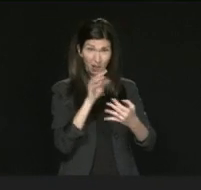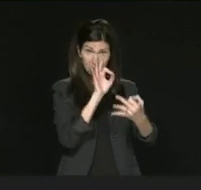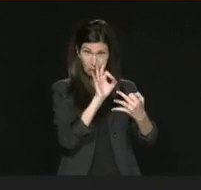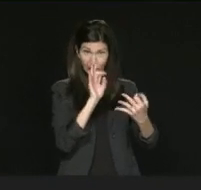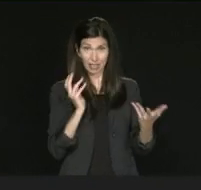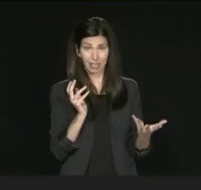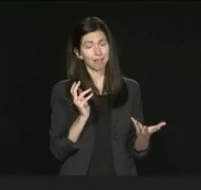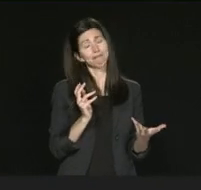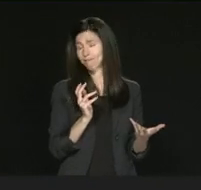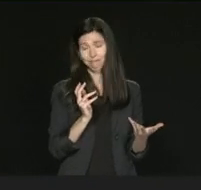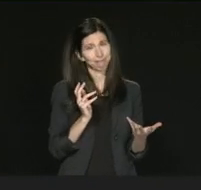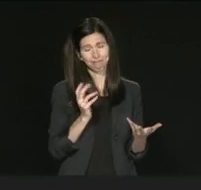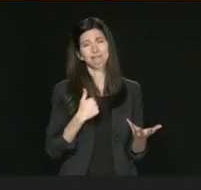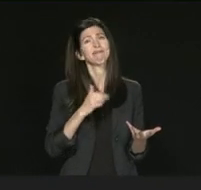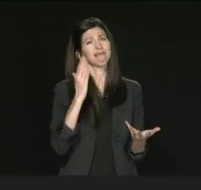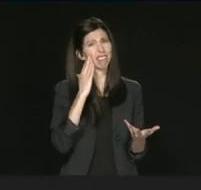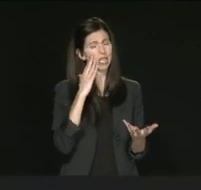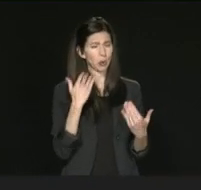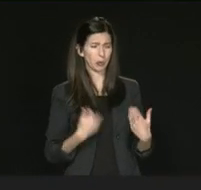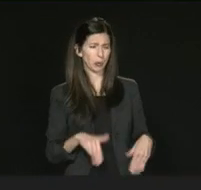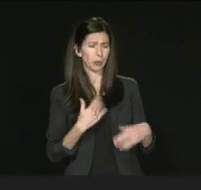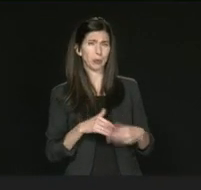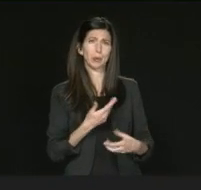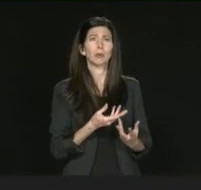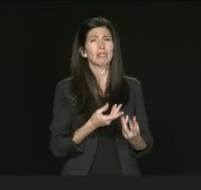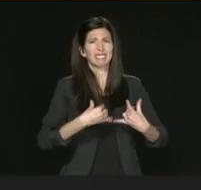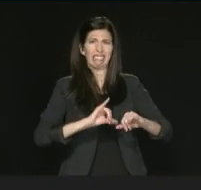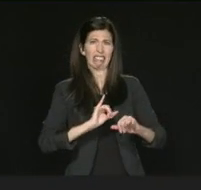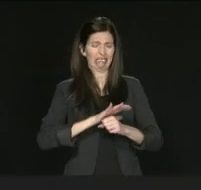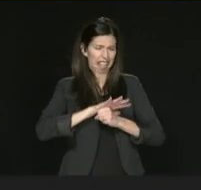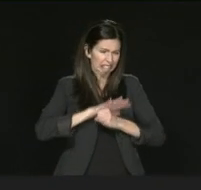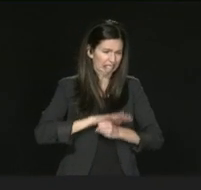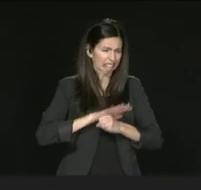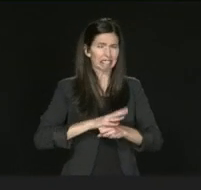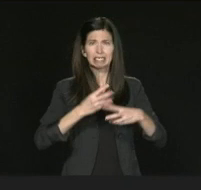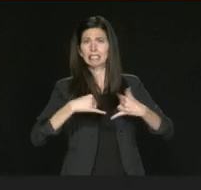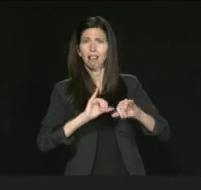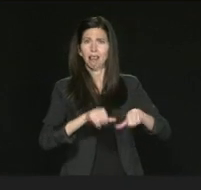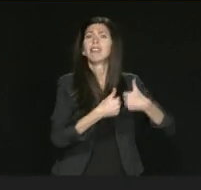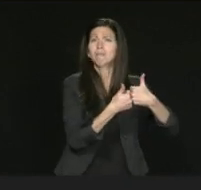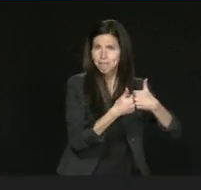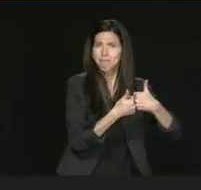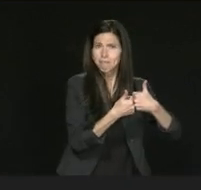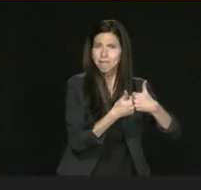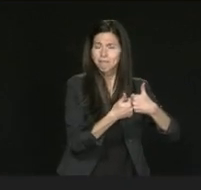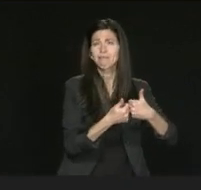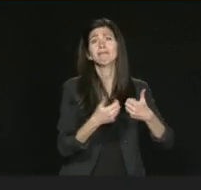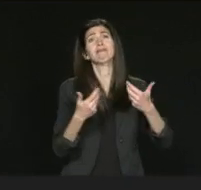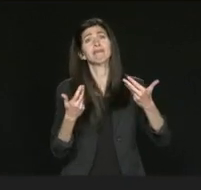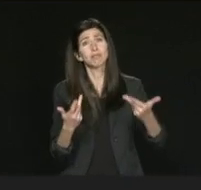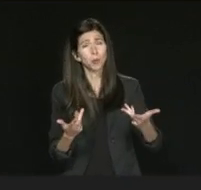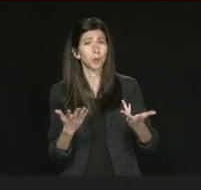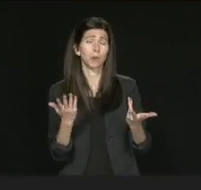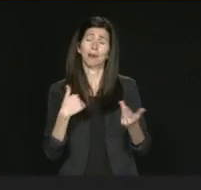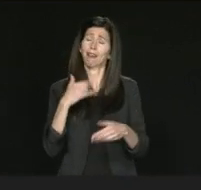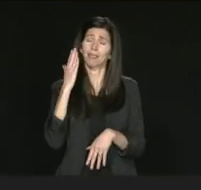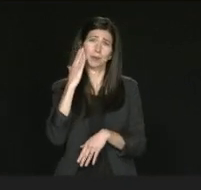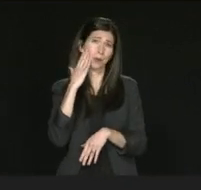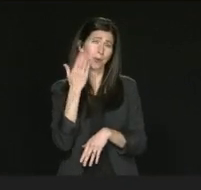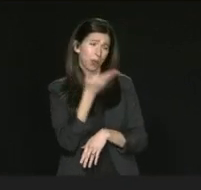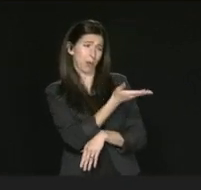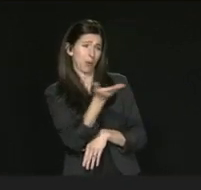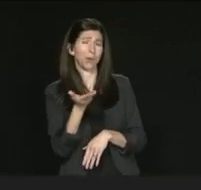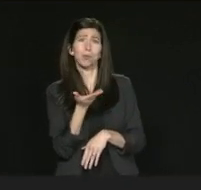added stress. In recognition of the many challenges we're facing, the Canadian Mental Health